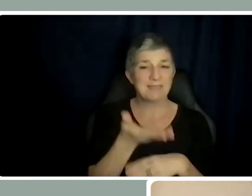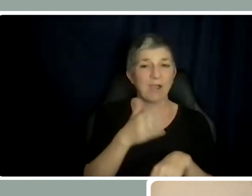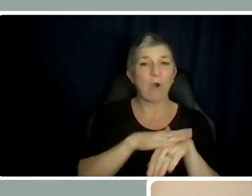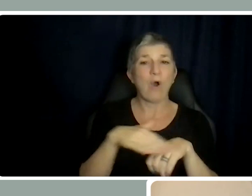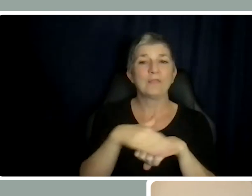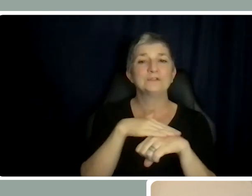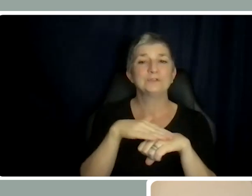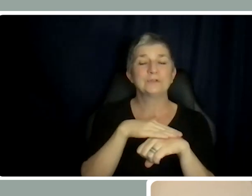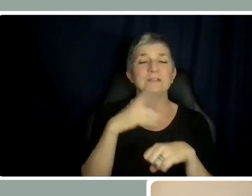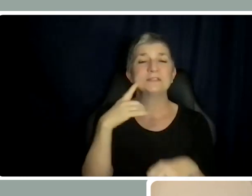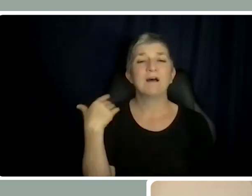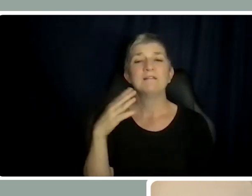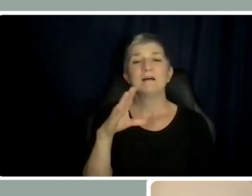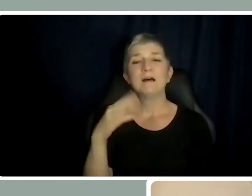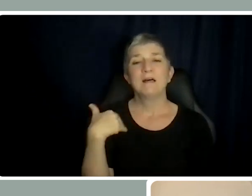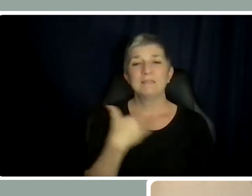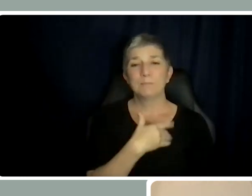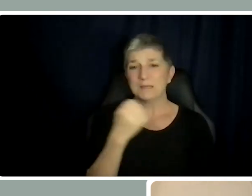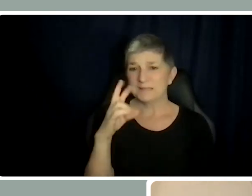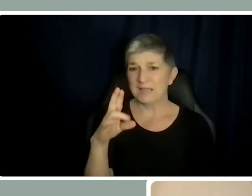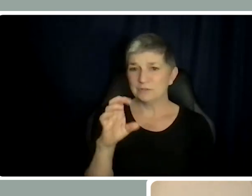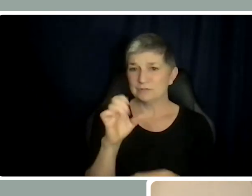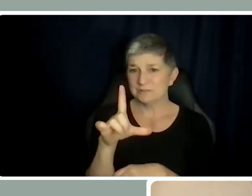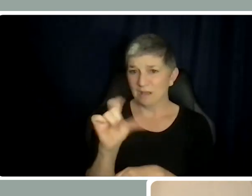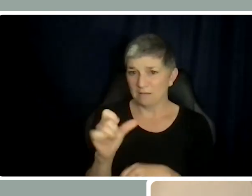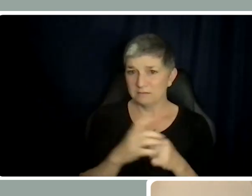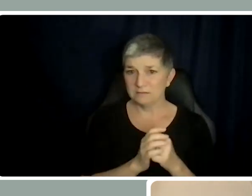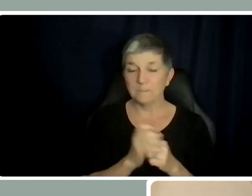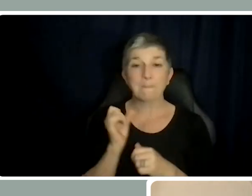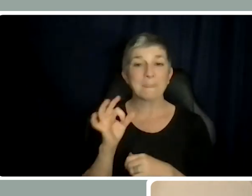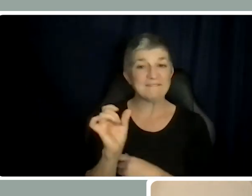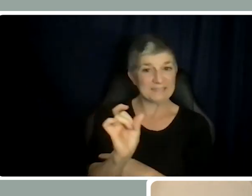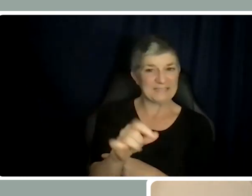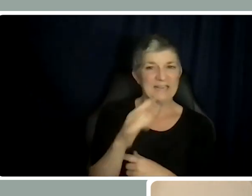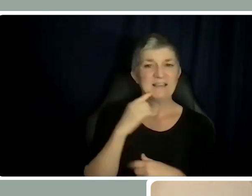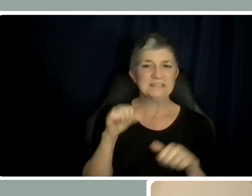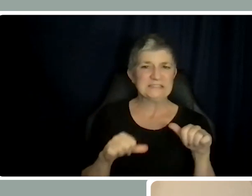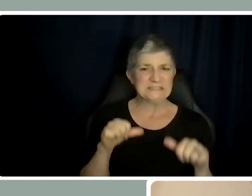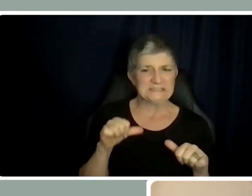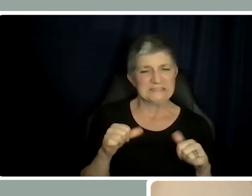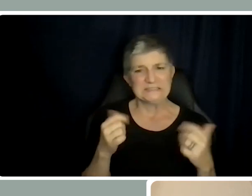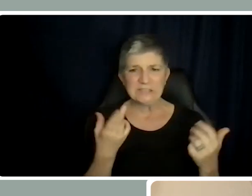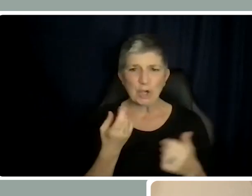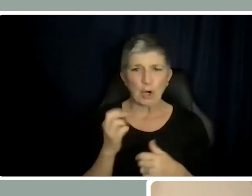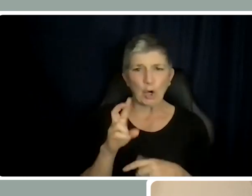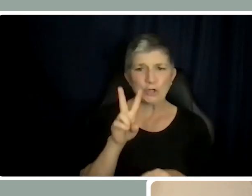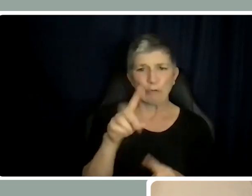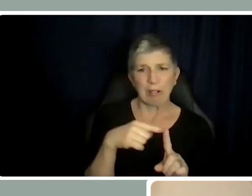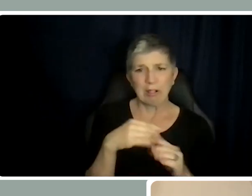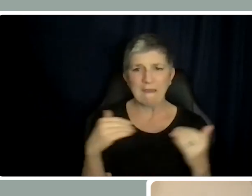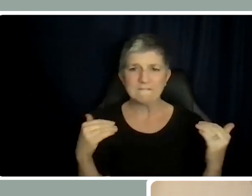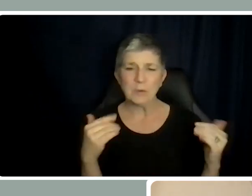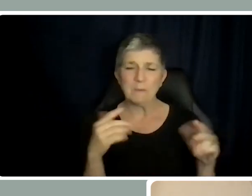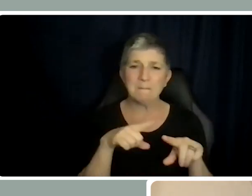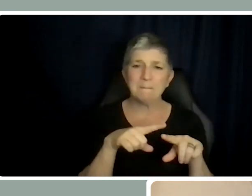breast cancer cells. And then if needed, if they're sort of not sure about the HER2 level based on the staining